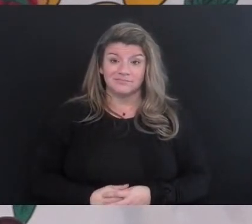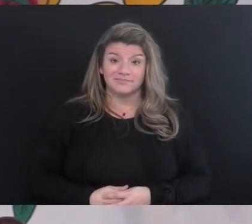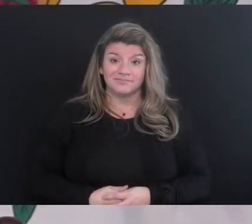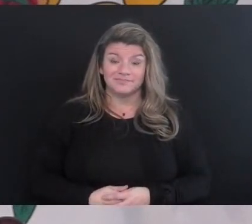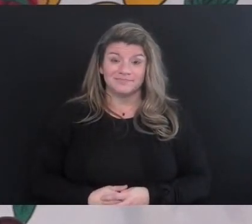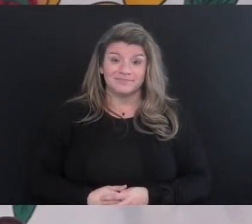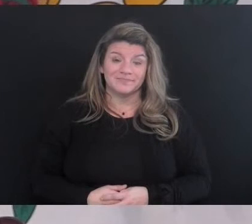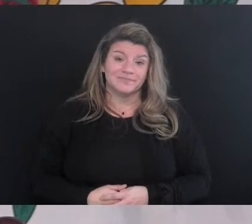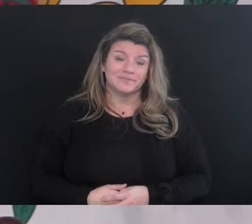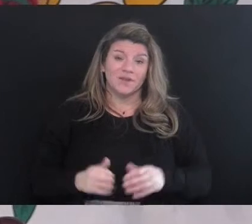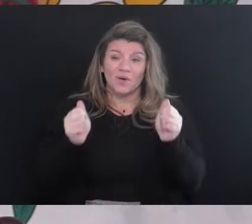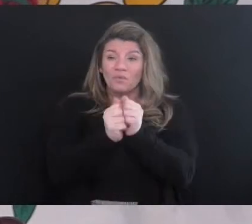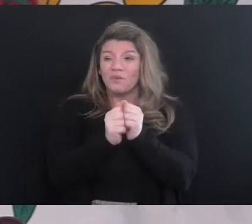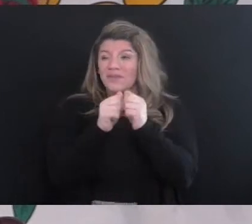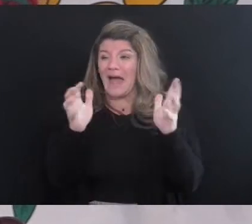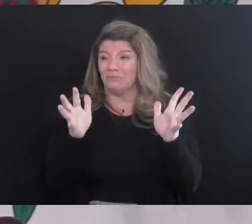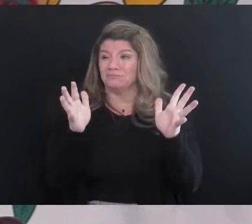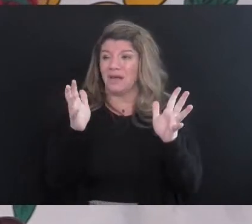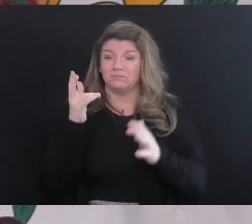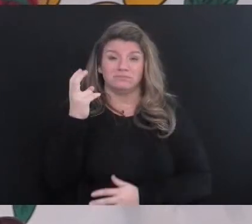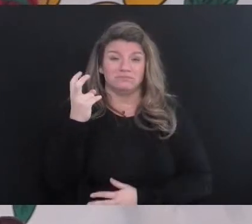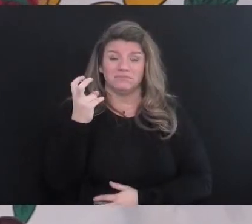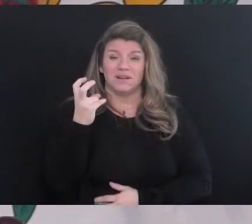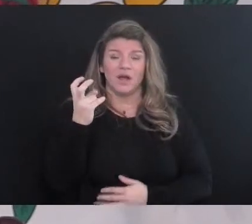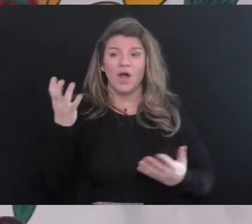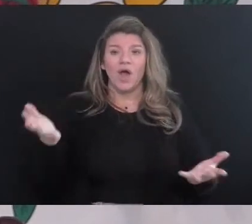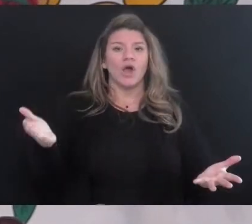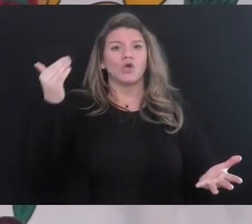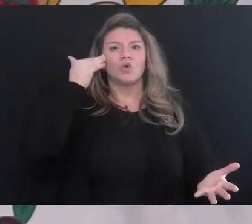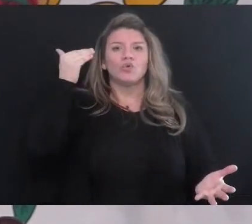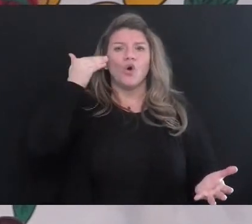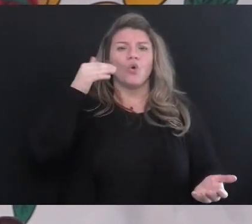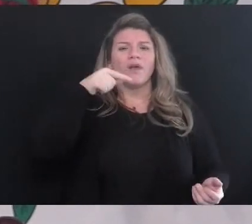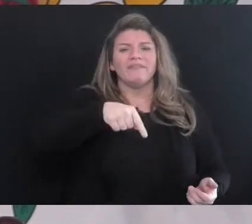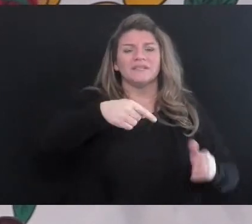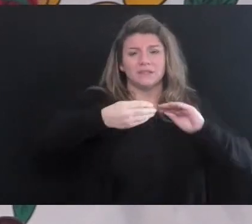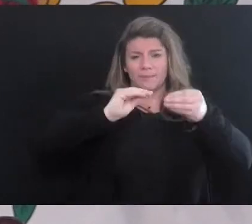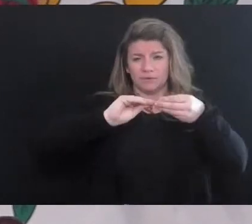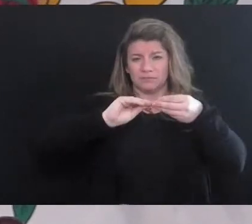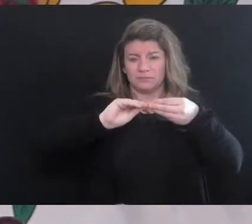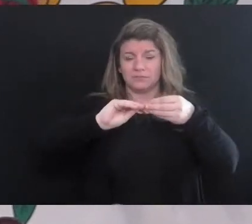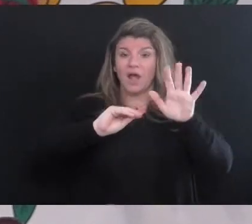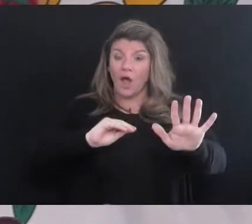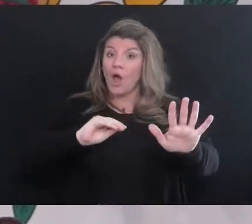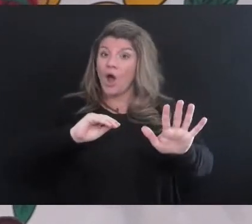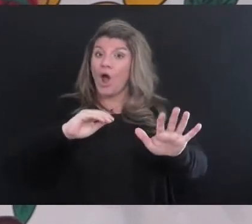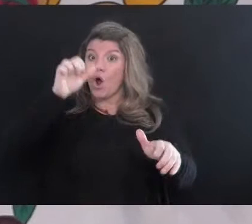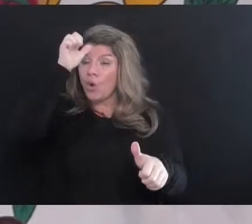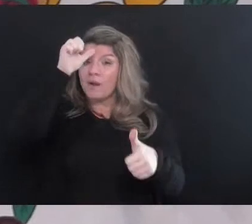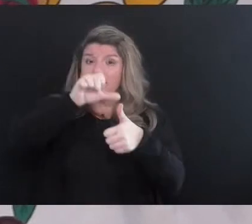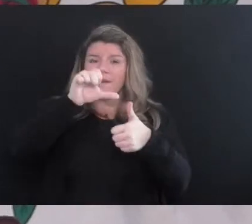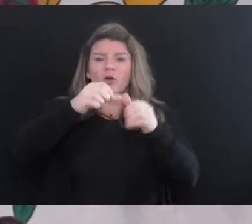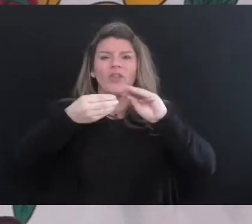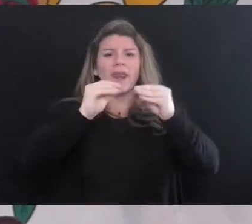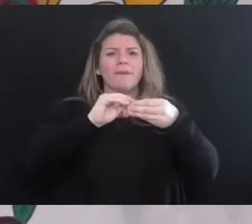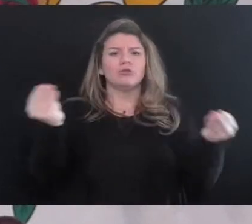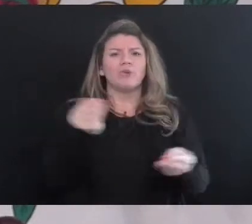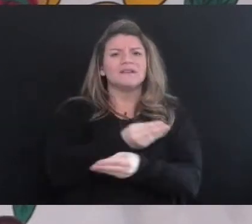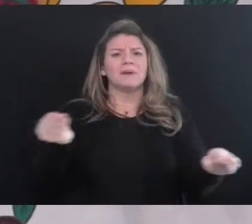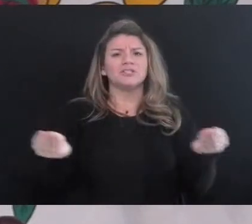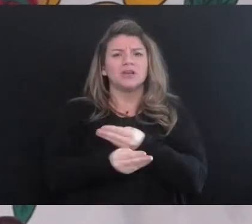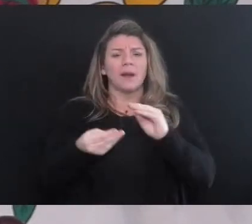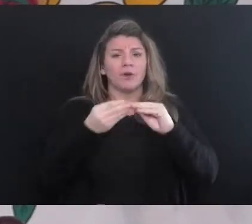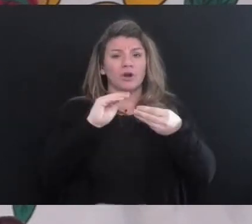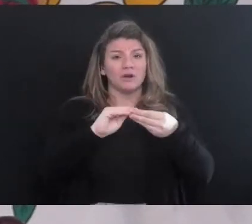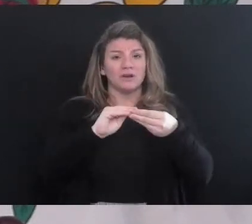Absolutely, without any question, this number, remember the number, the transmission rate number